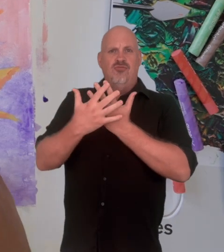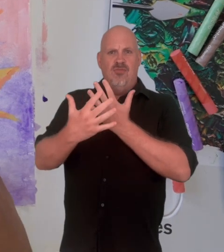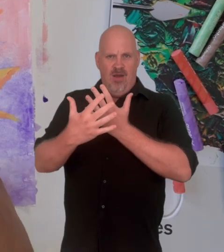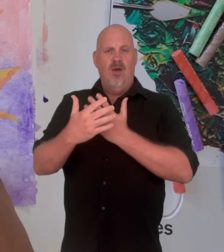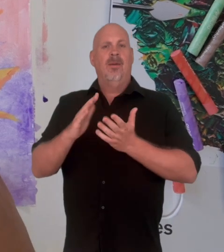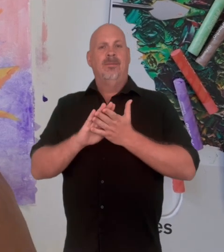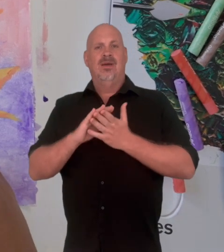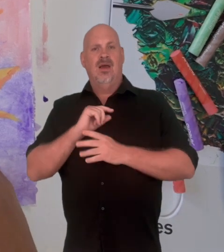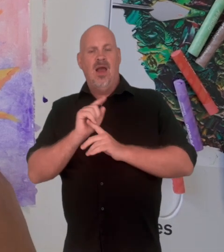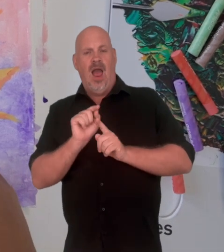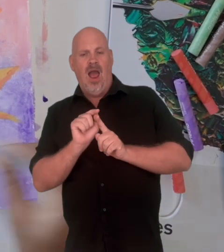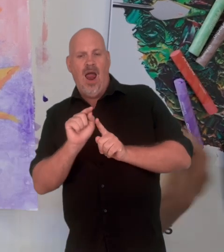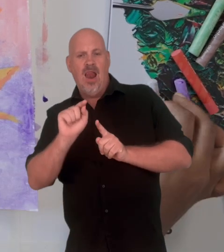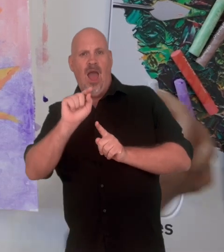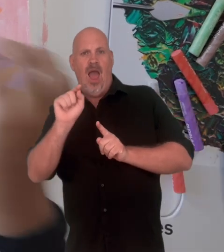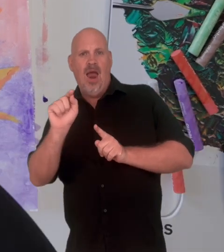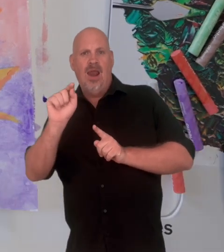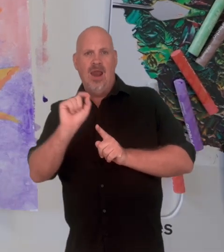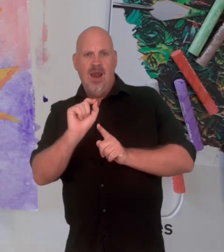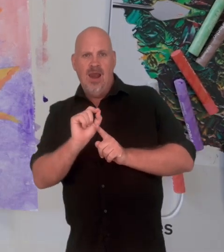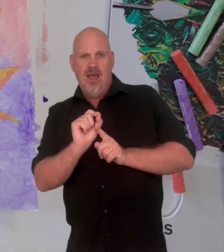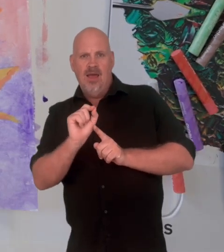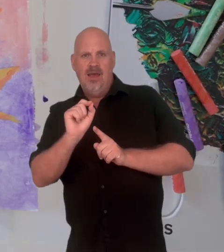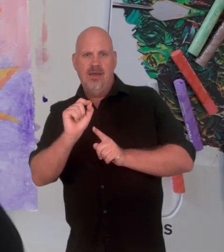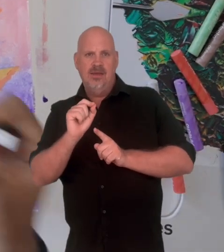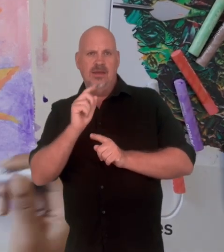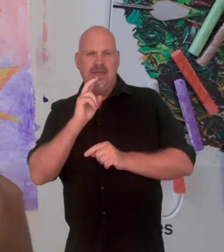to outline. Let me see if I can go lighter with that.